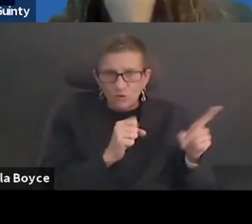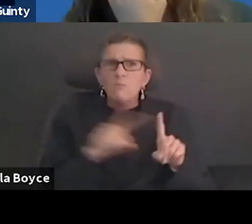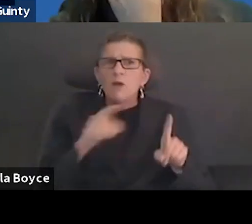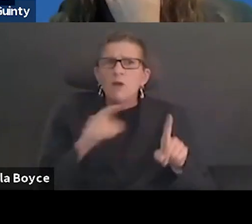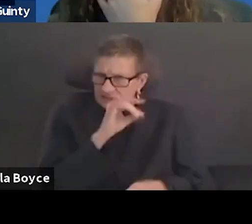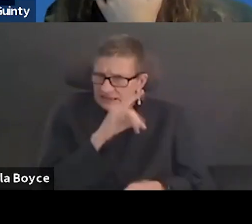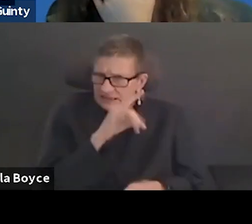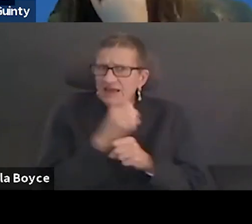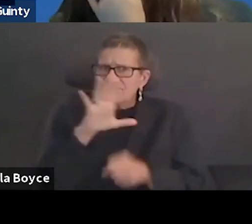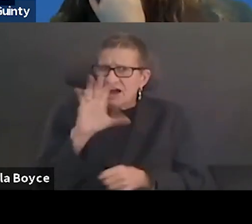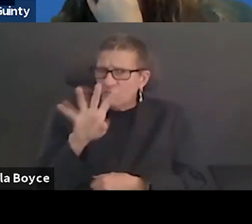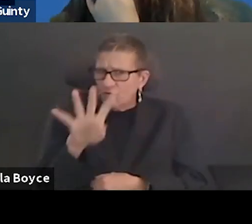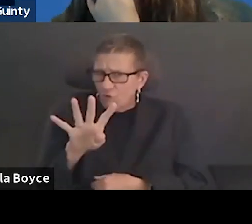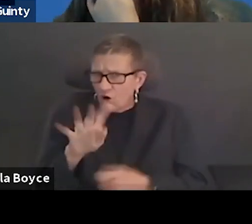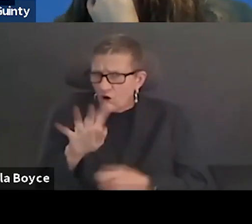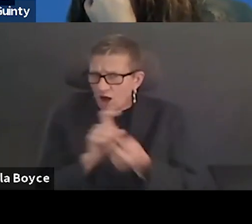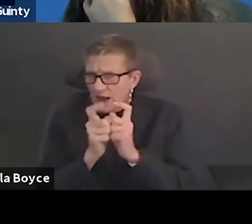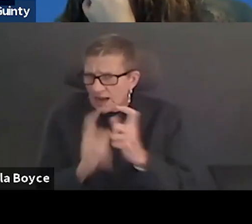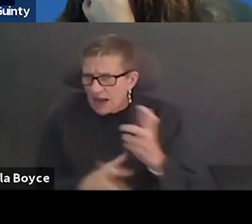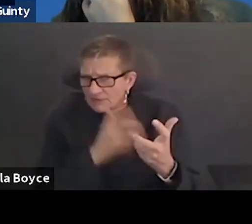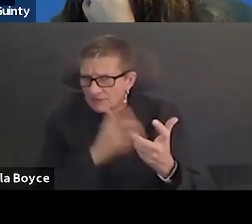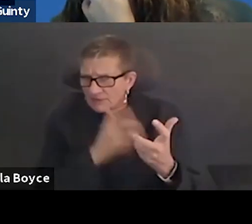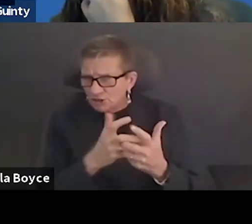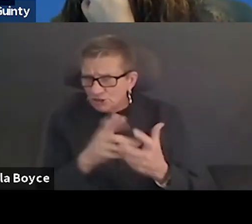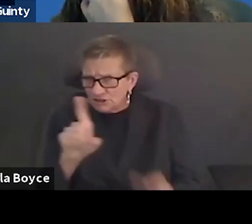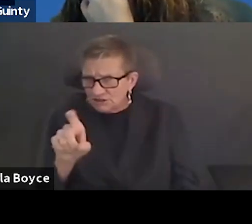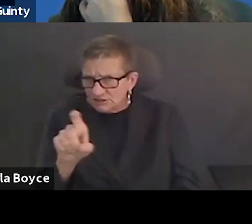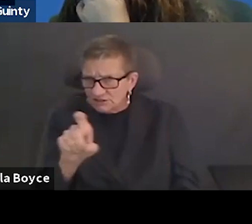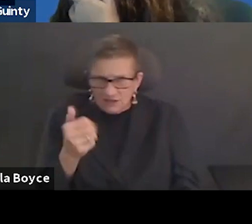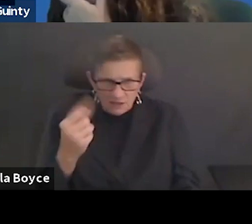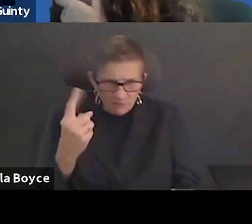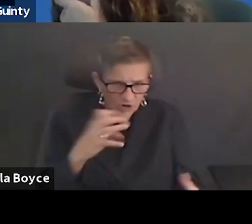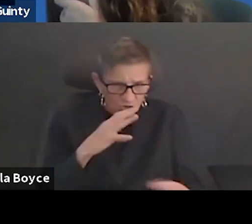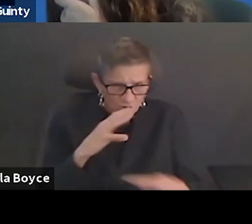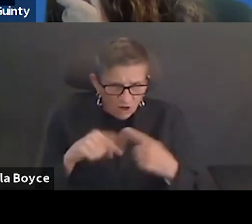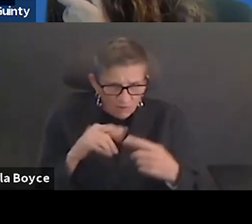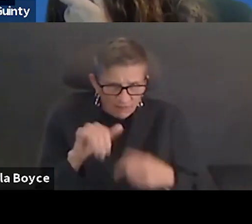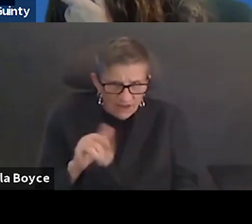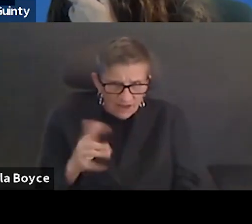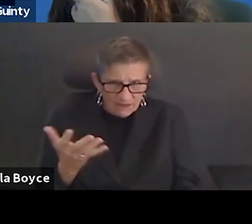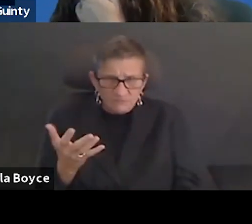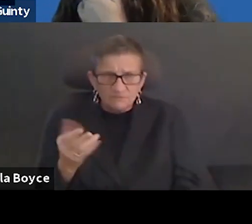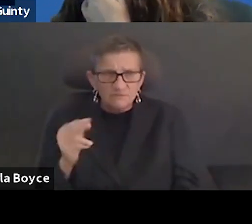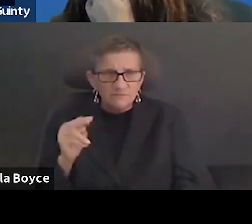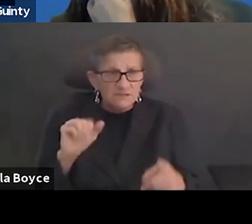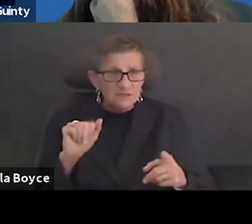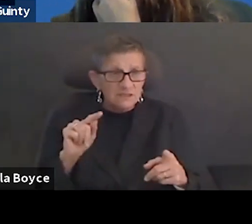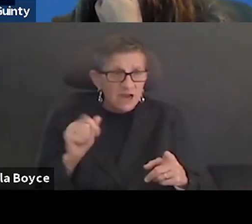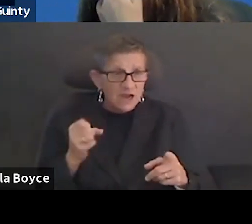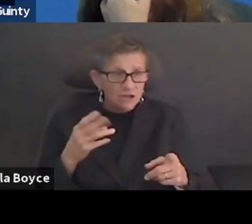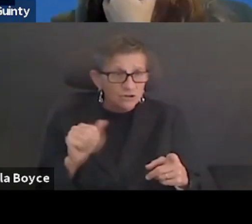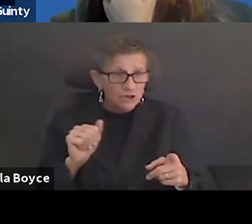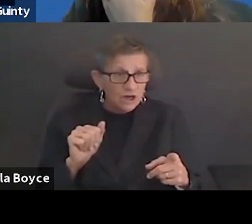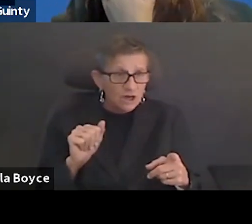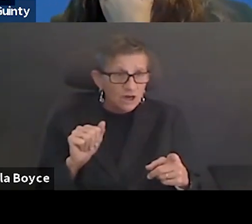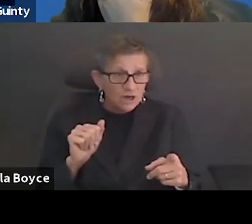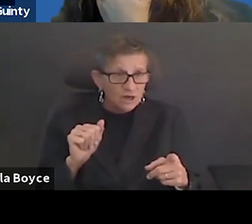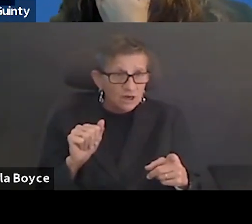504 accommodations? Does anyone want to speak to that? Natasha?